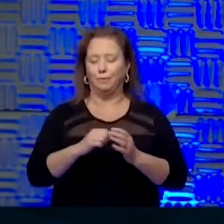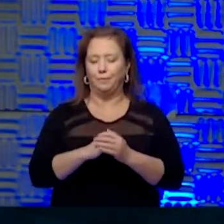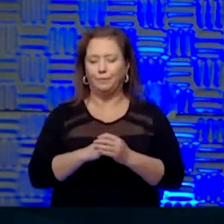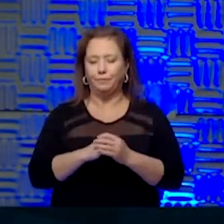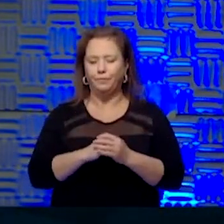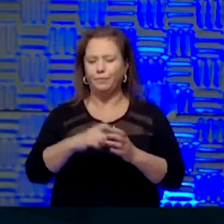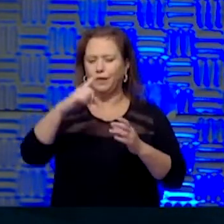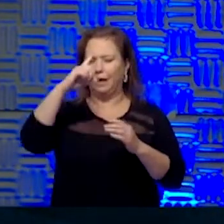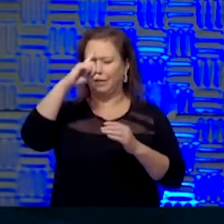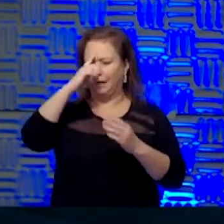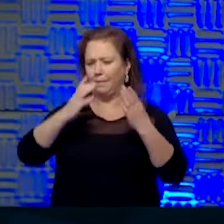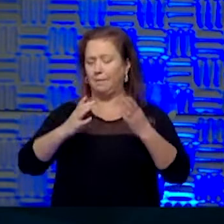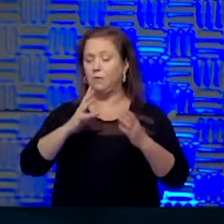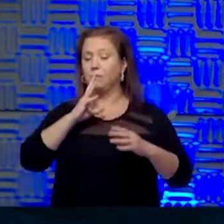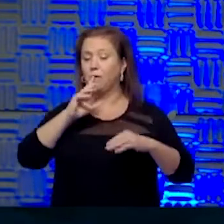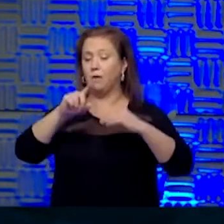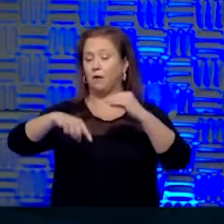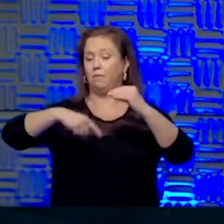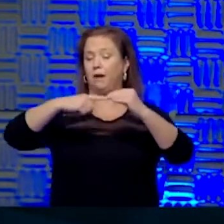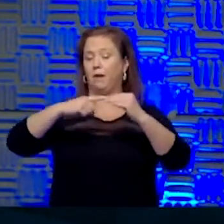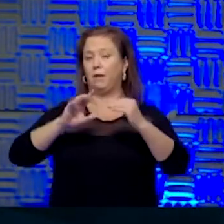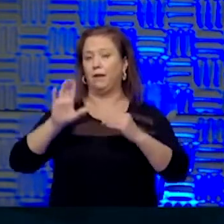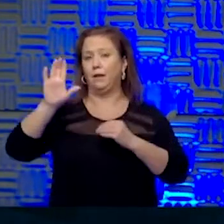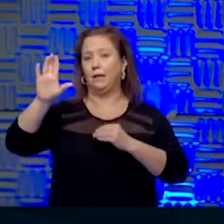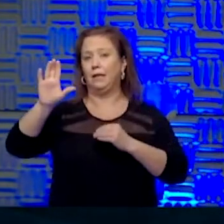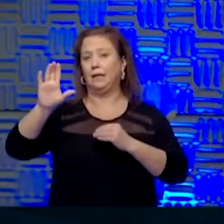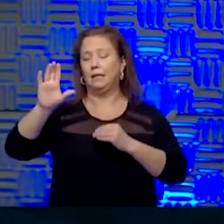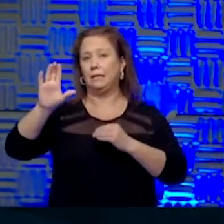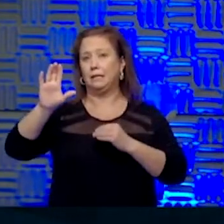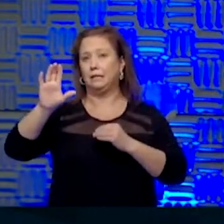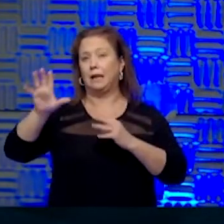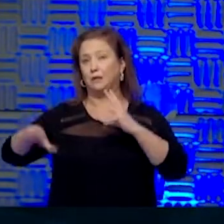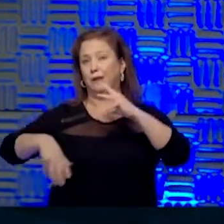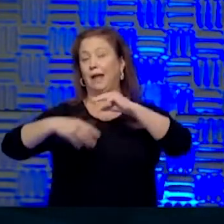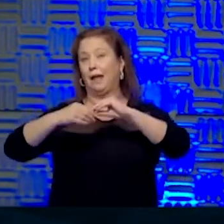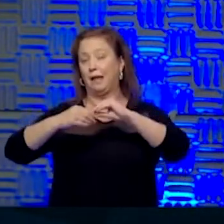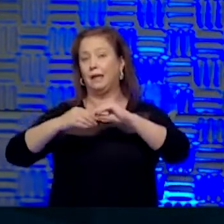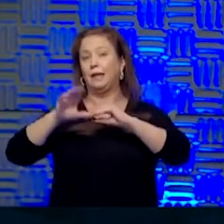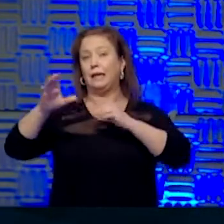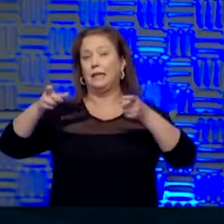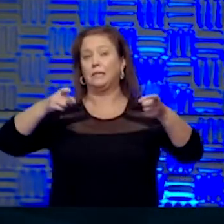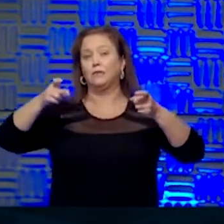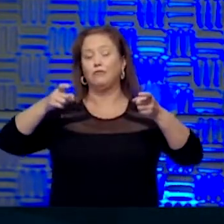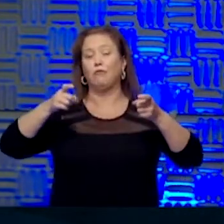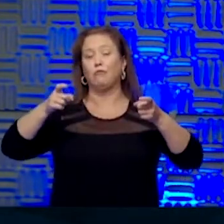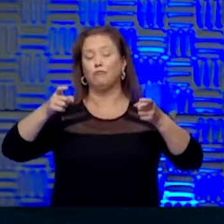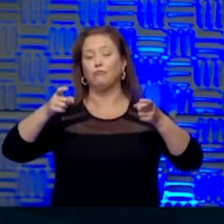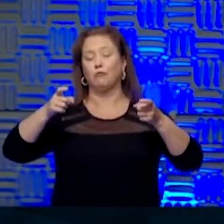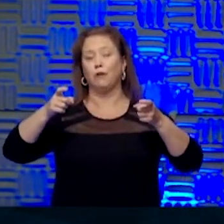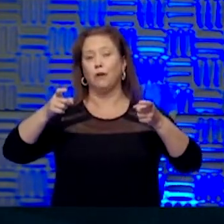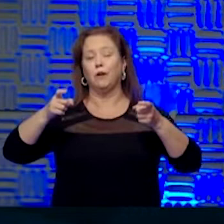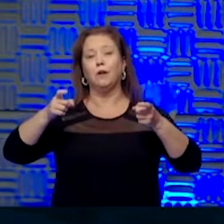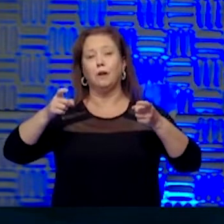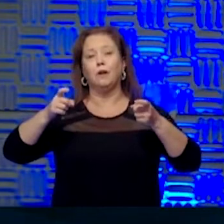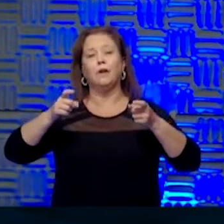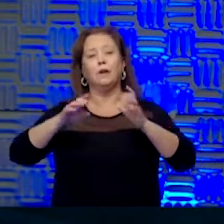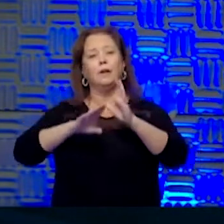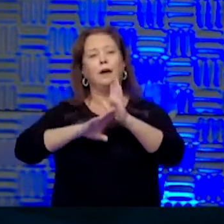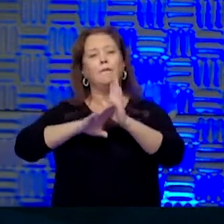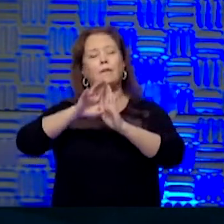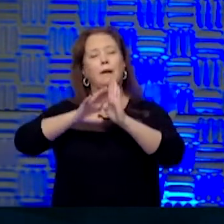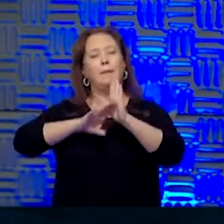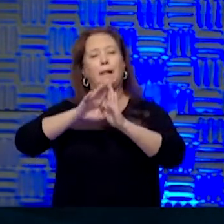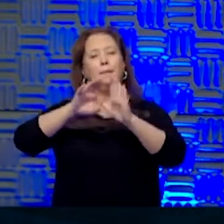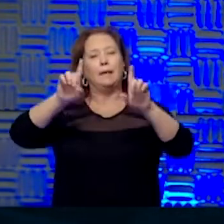thought you might report on, is what he sees. I should add this point. He is in charge of the efforts to quickly develop